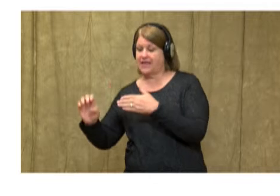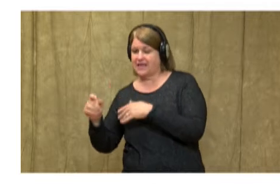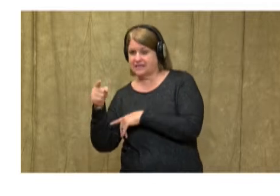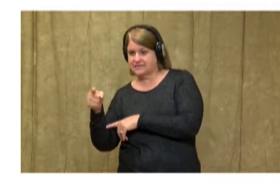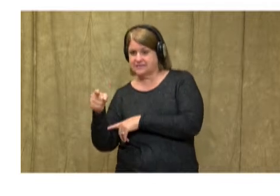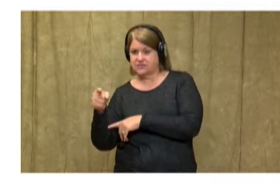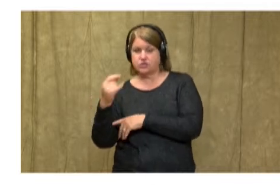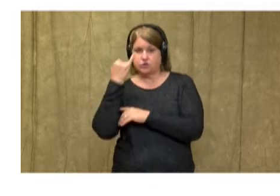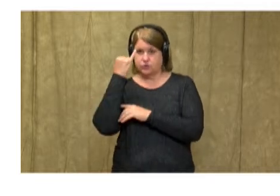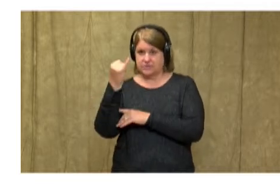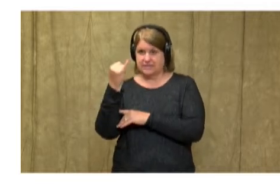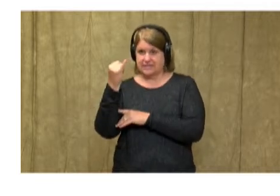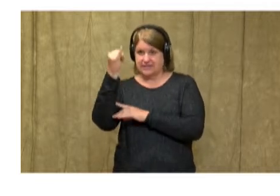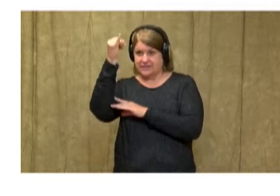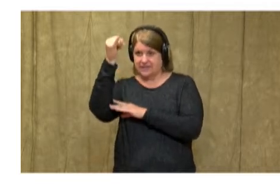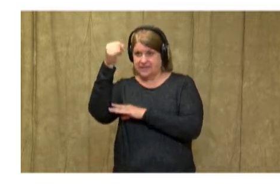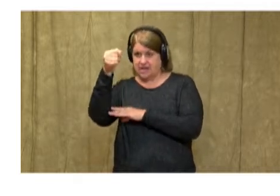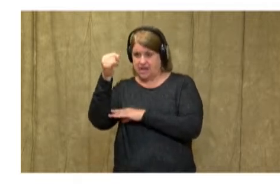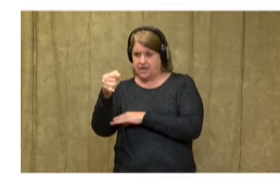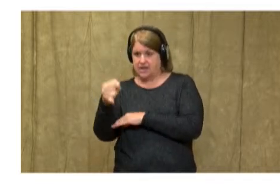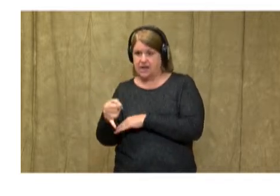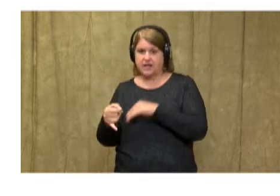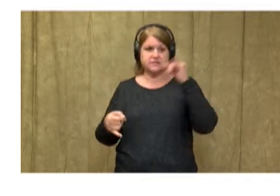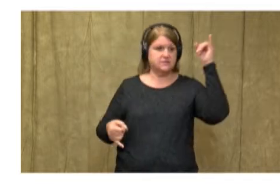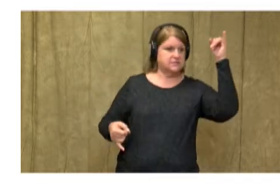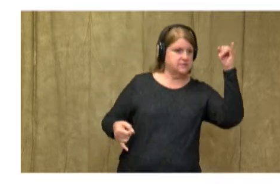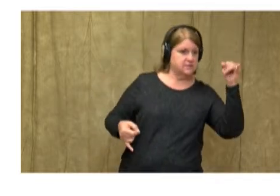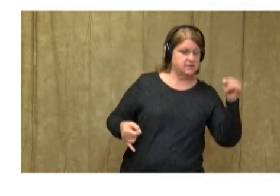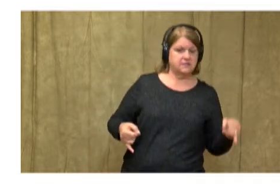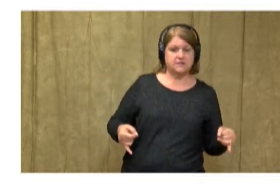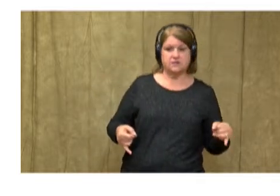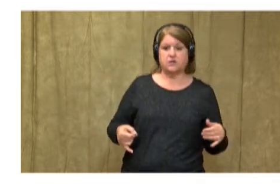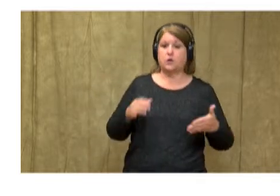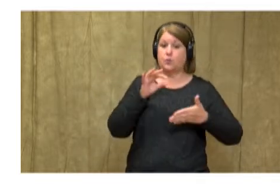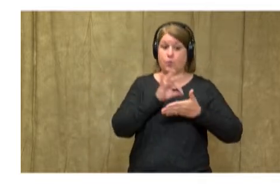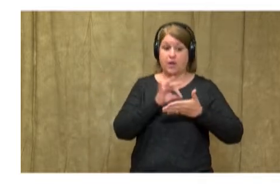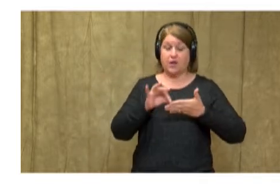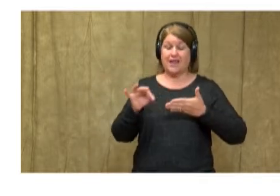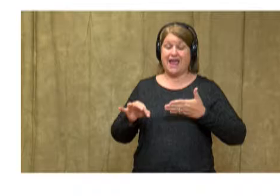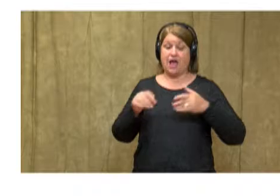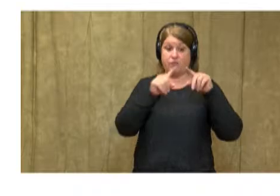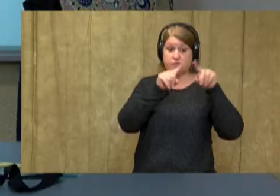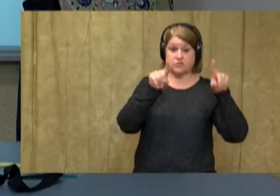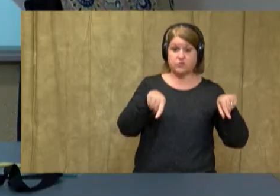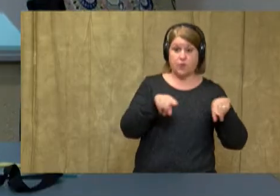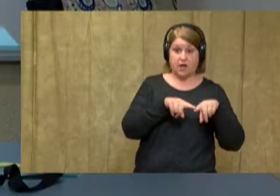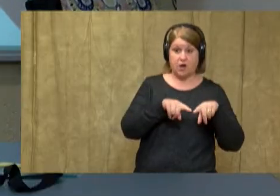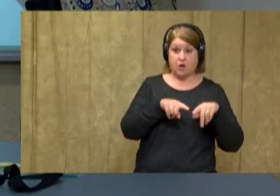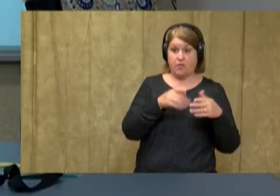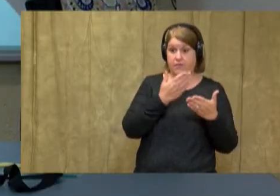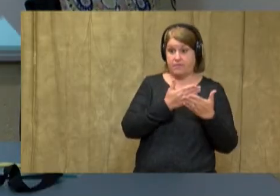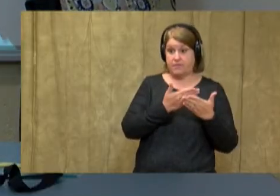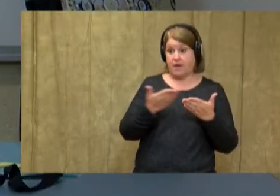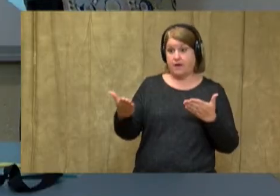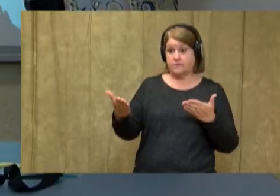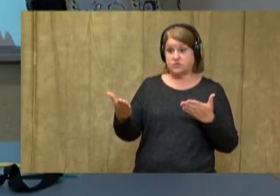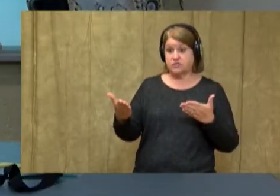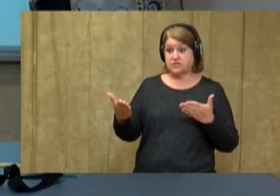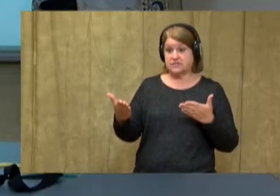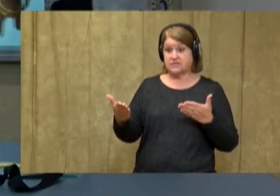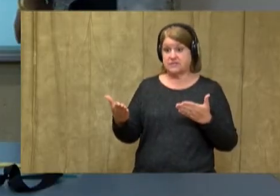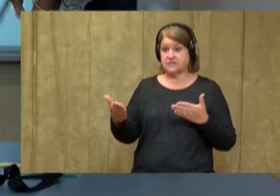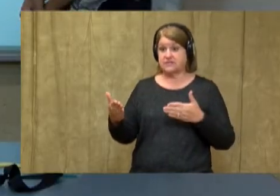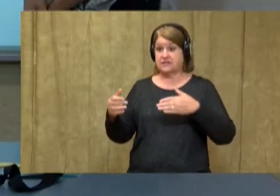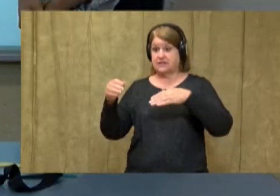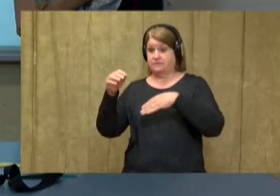for you to where it ends. We wouldn't count these squares because our object that we're measuring ends right